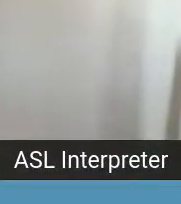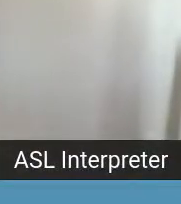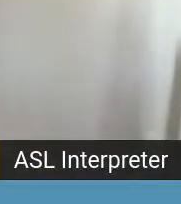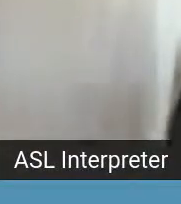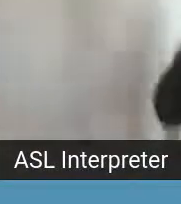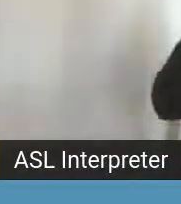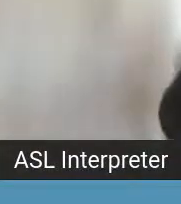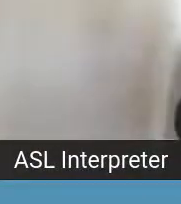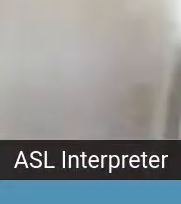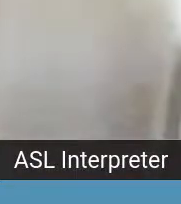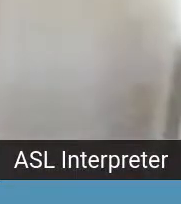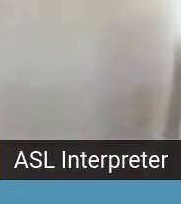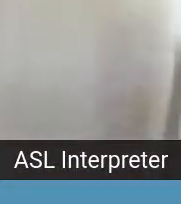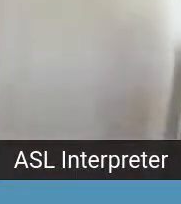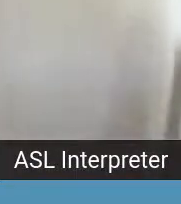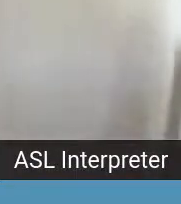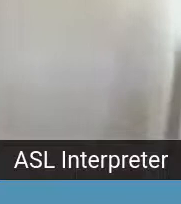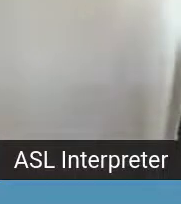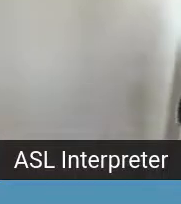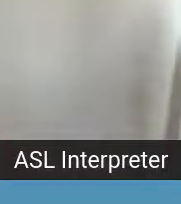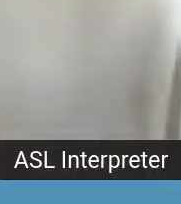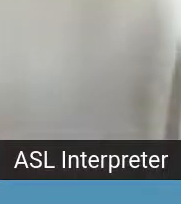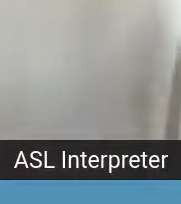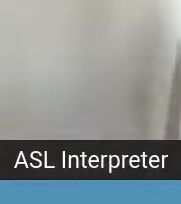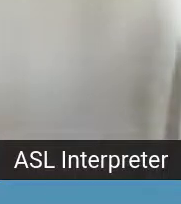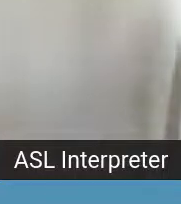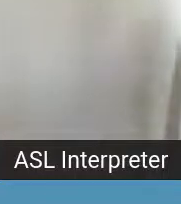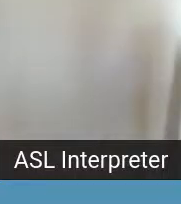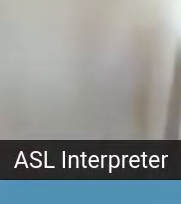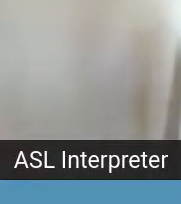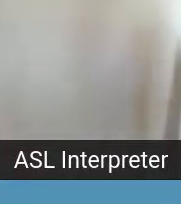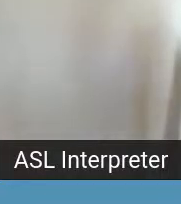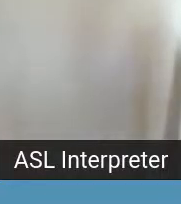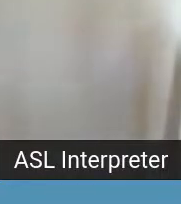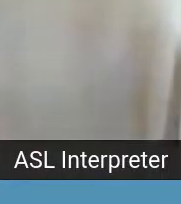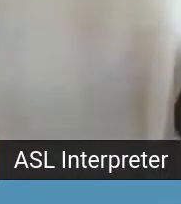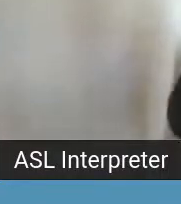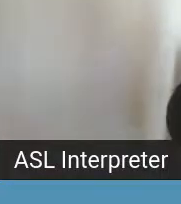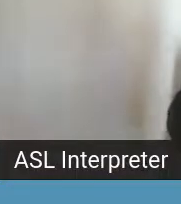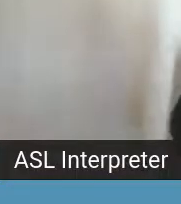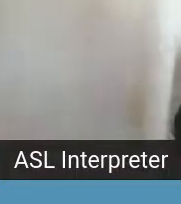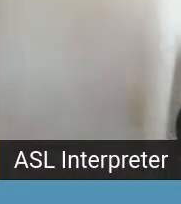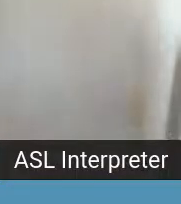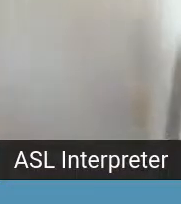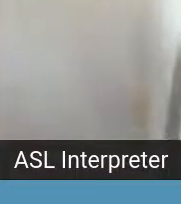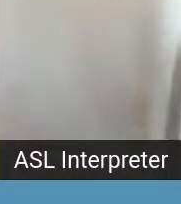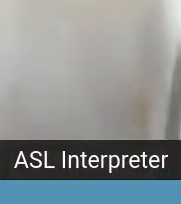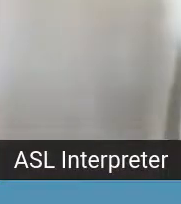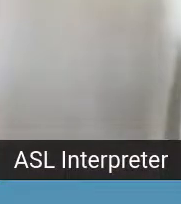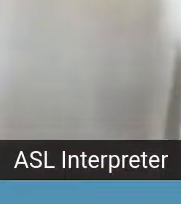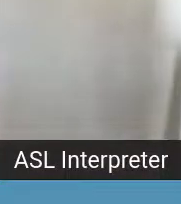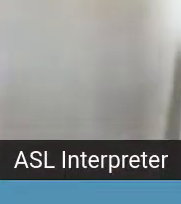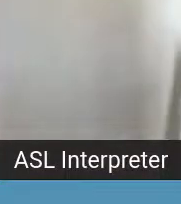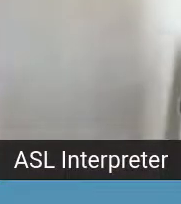Awesome. Thank you, Dana. That was great. I always say when I'm watching these that I am the target audience for